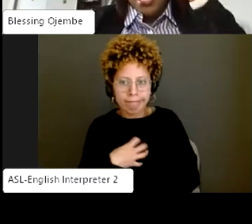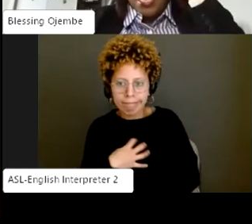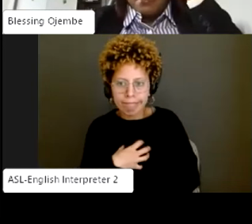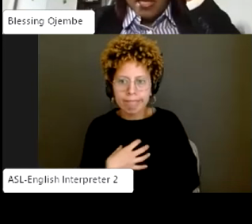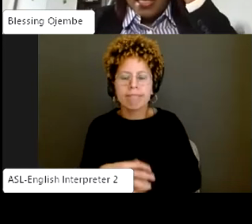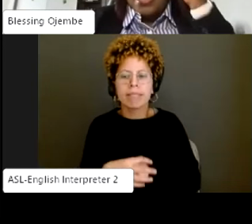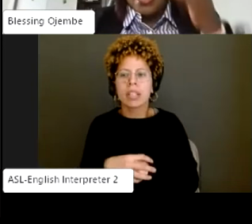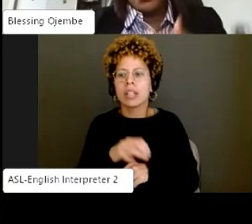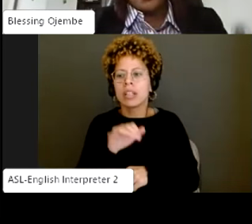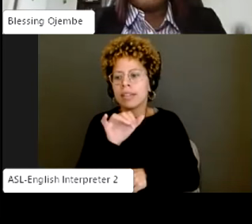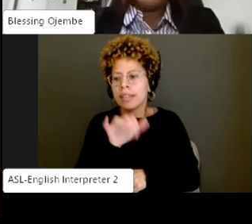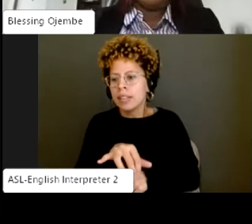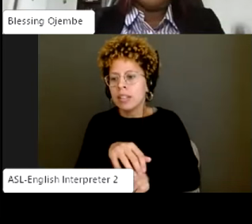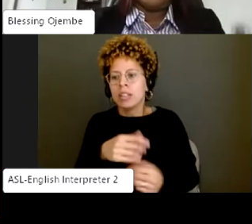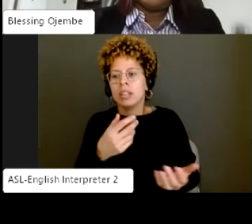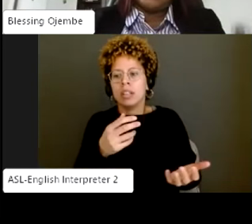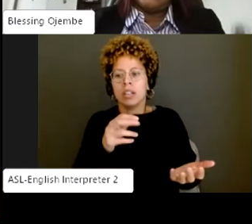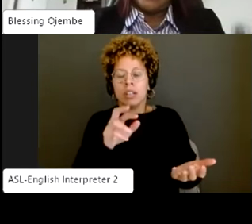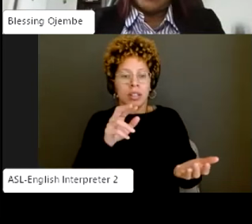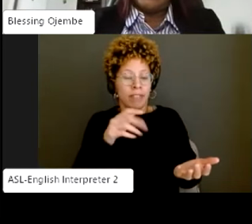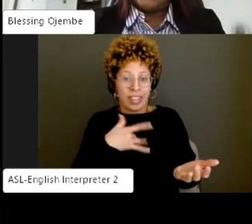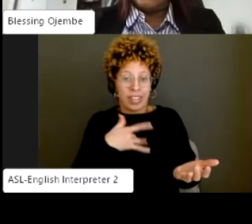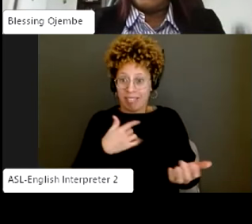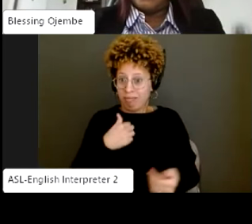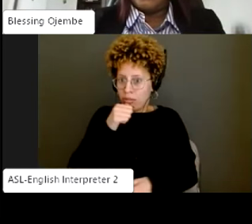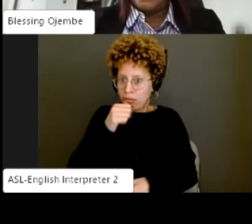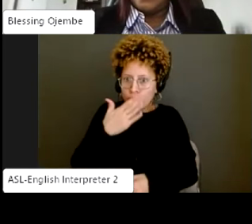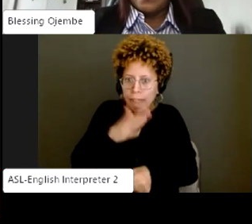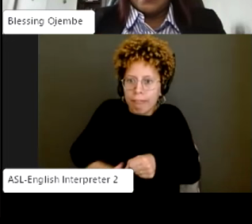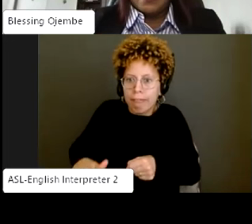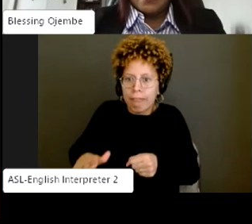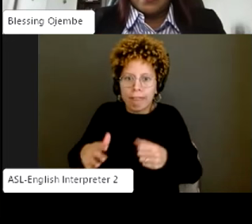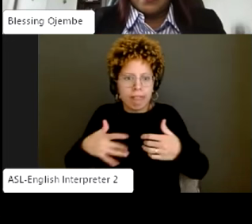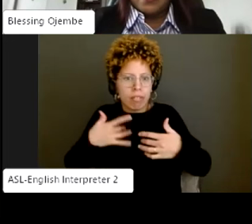continuing racialization and the feeling of not good enough that I'd mentioned before.